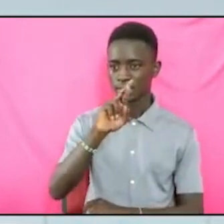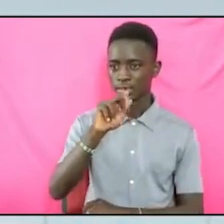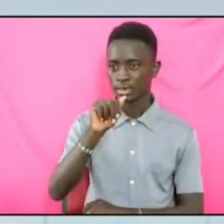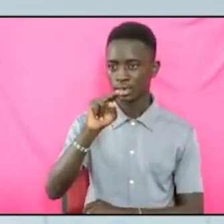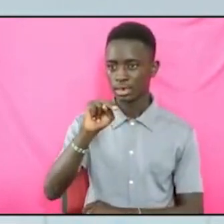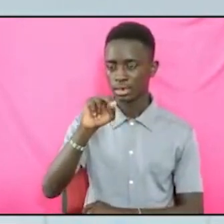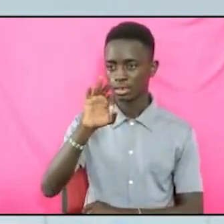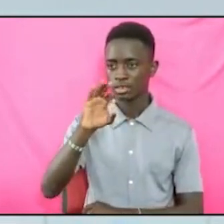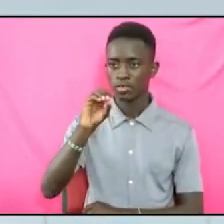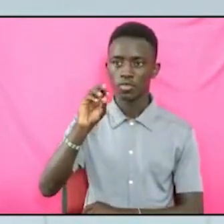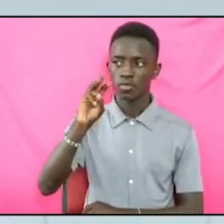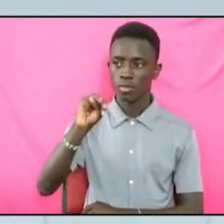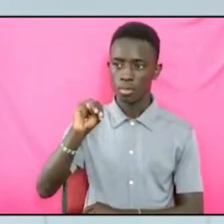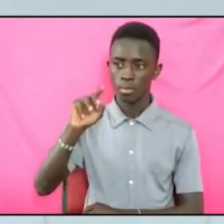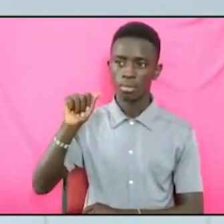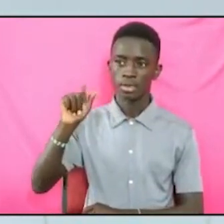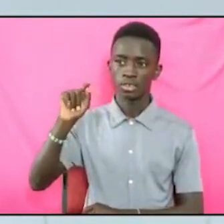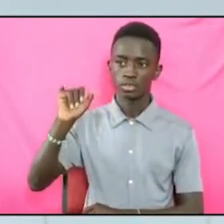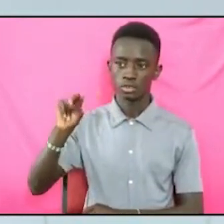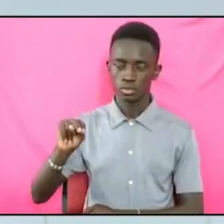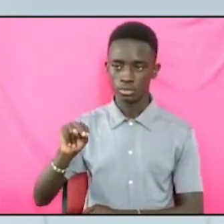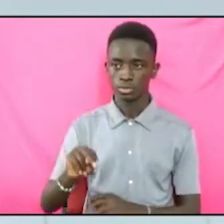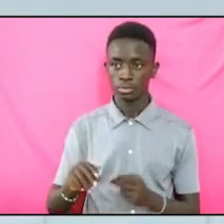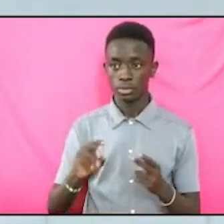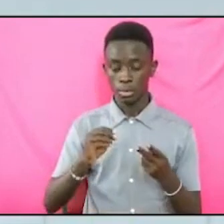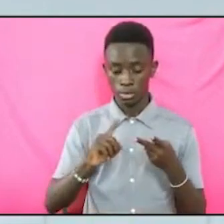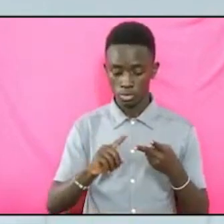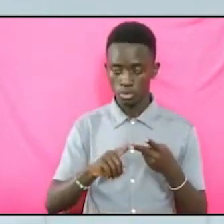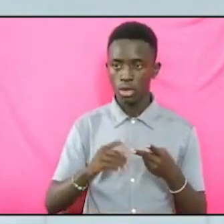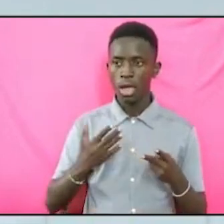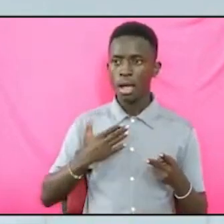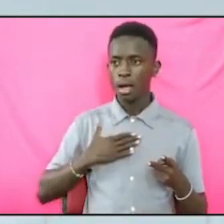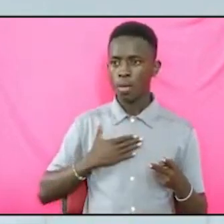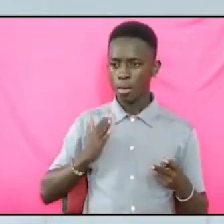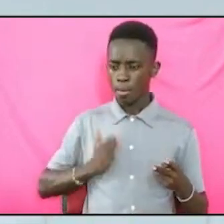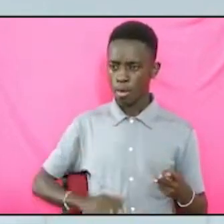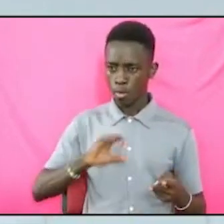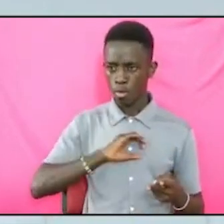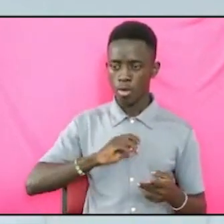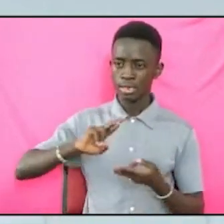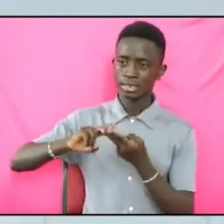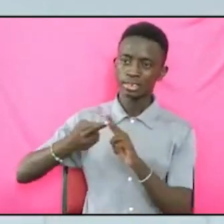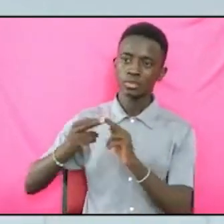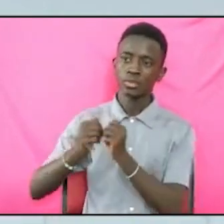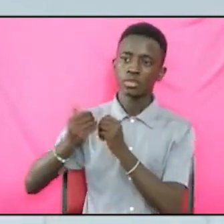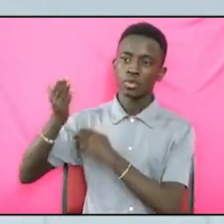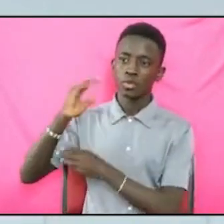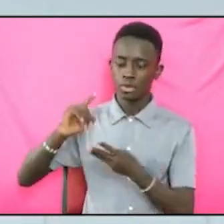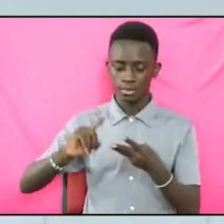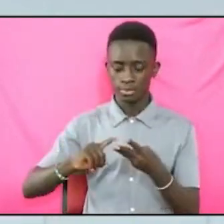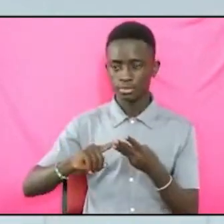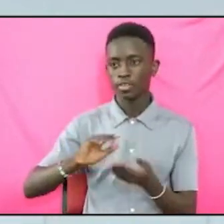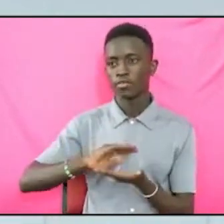Lesson number two is on our personal relationship with the Lord. And lesson number three is on forgiveness.